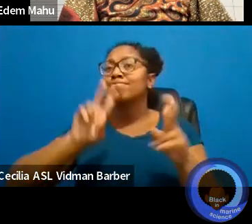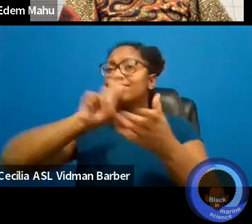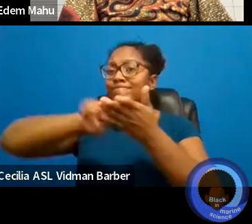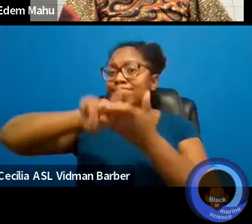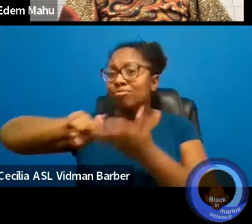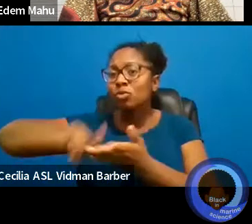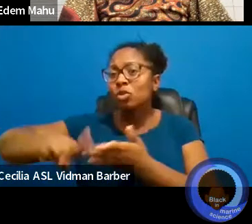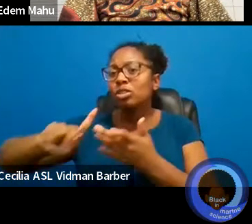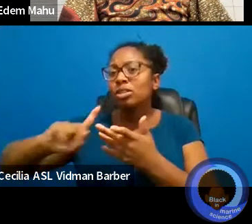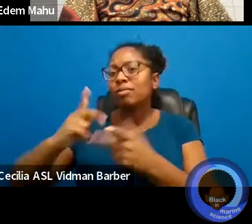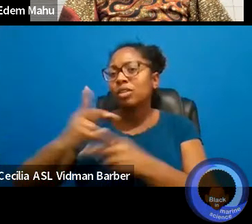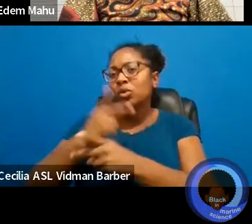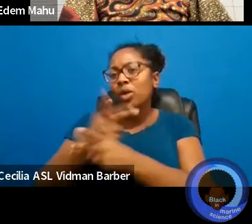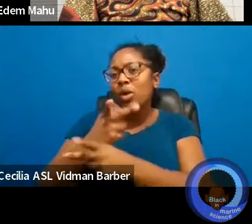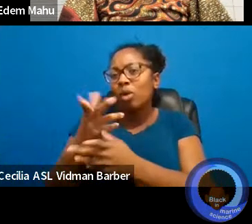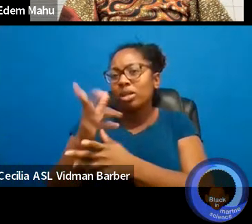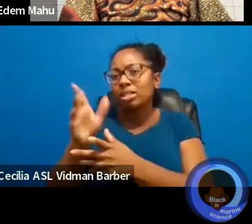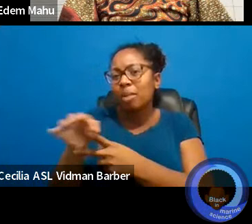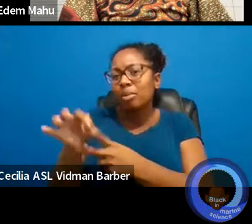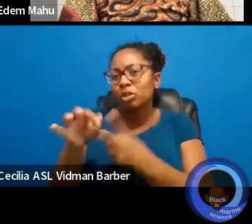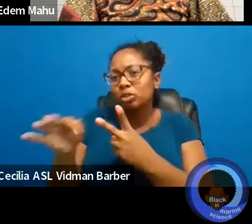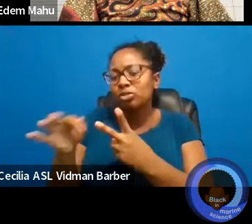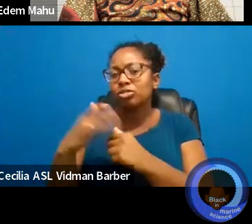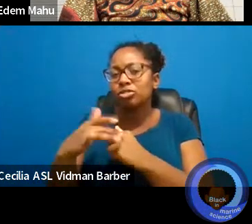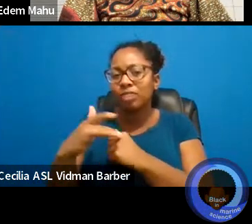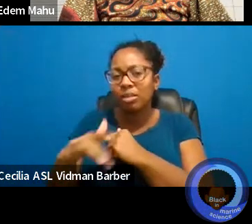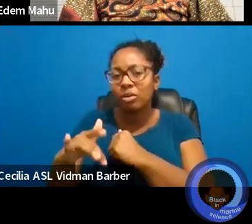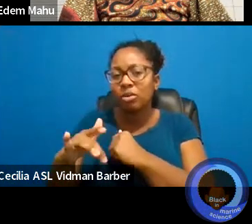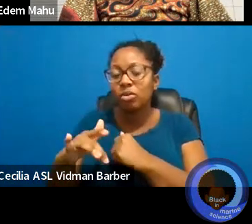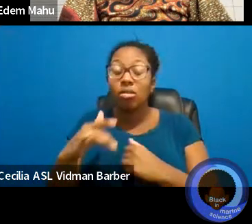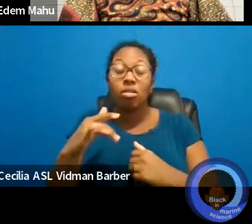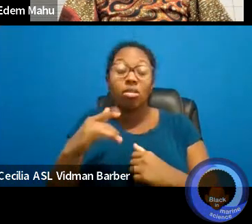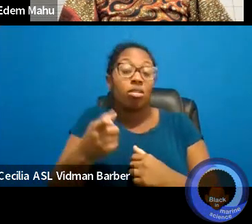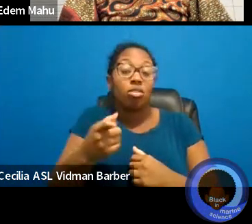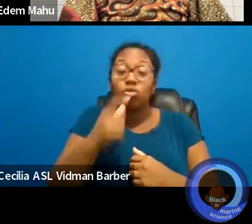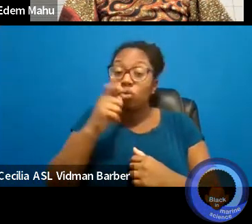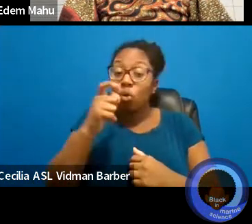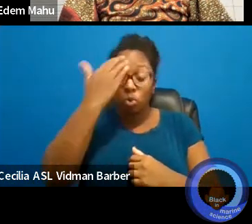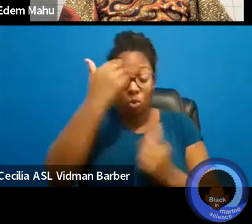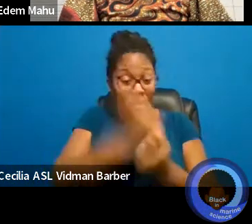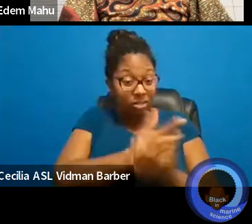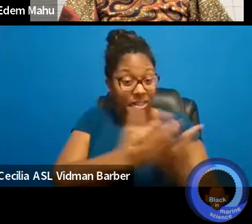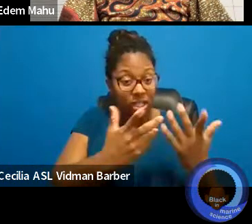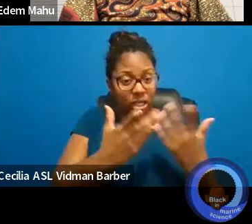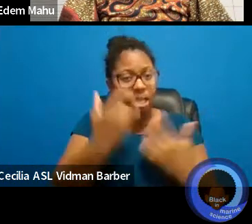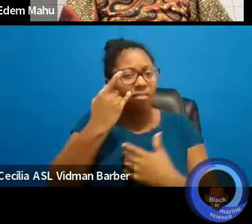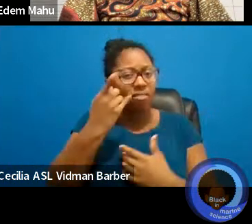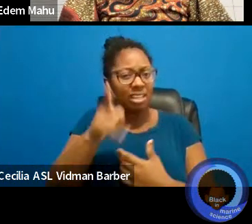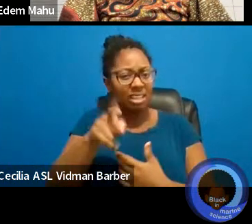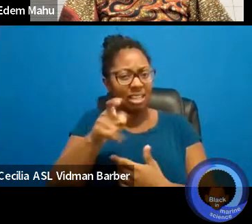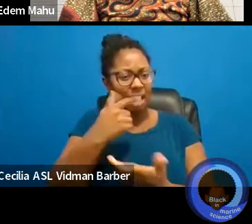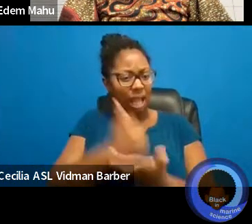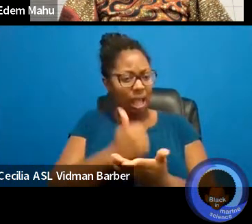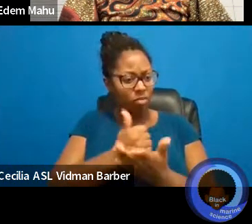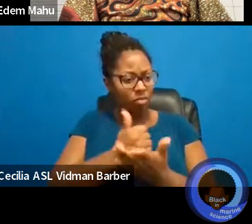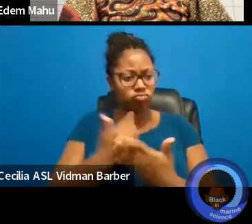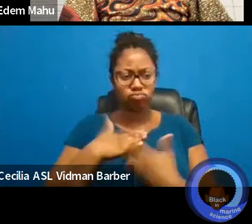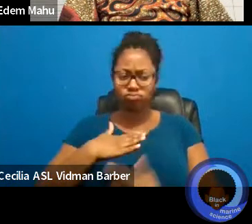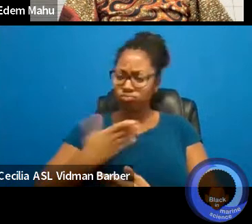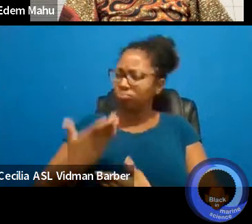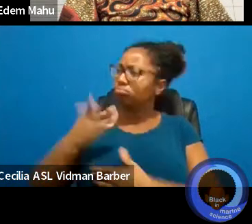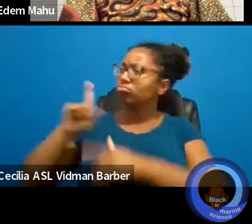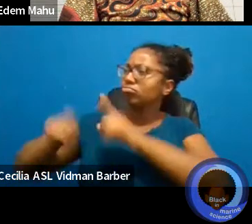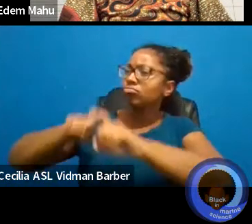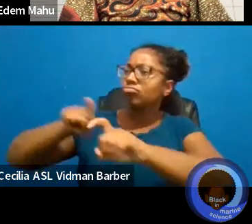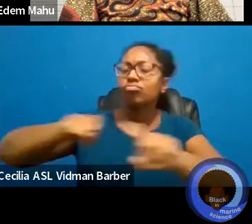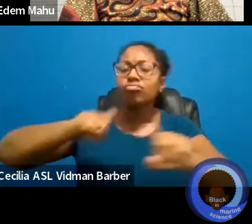peers, collaborate with professors. You don't know it all. Ask questions when you need help. Talk to people. It's going to get stressful, but